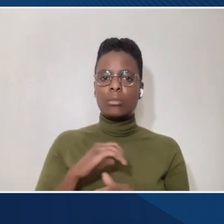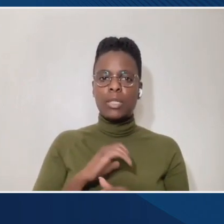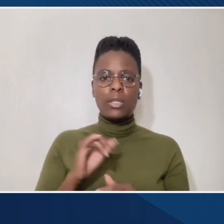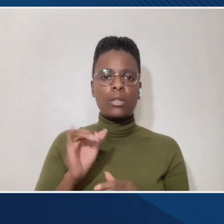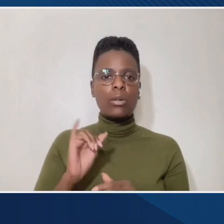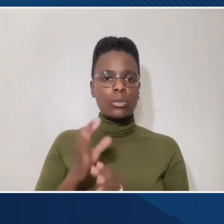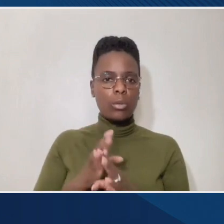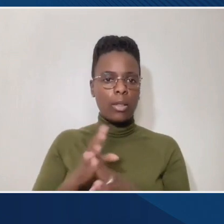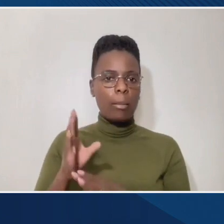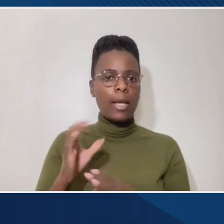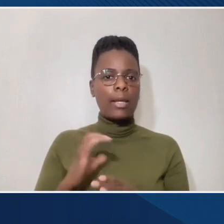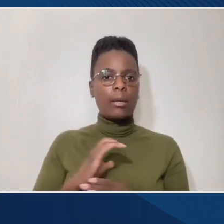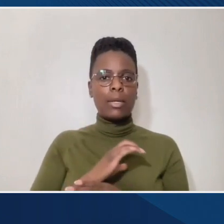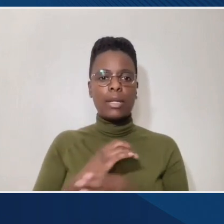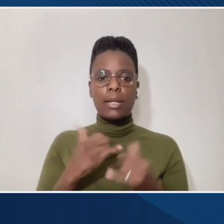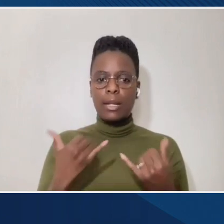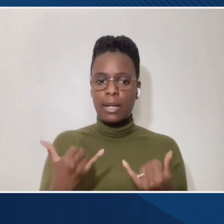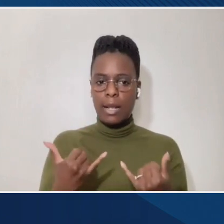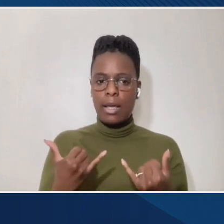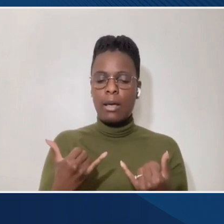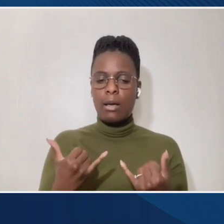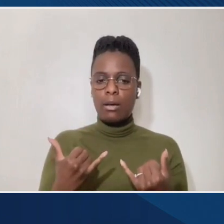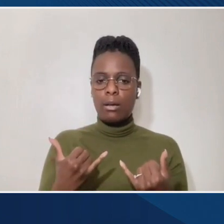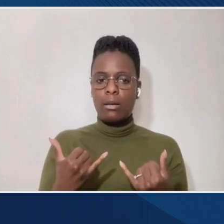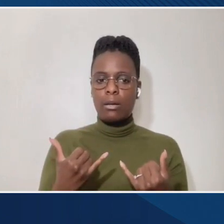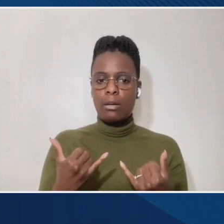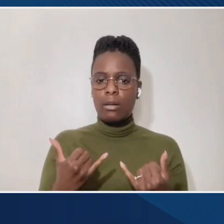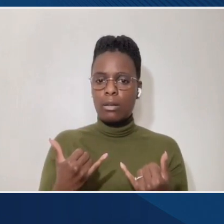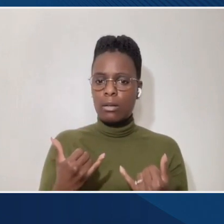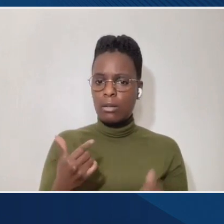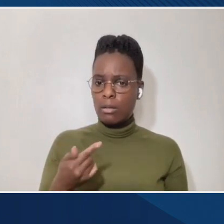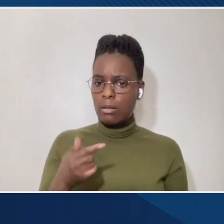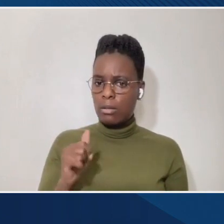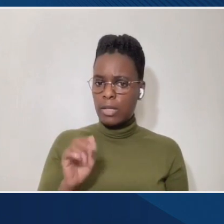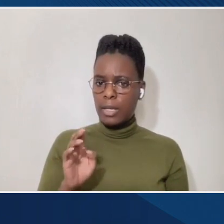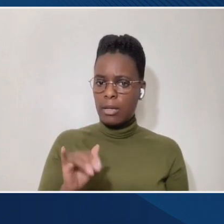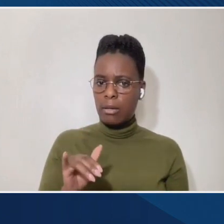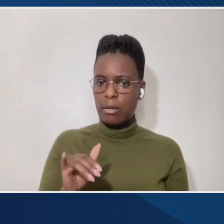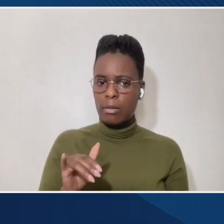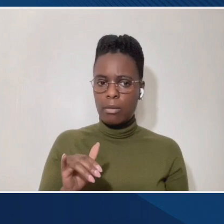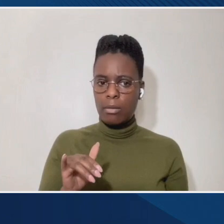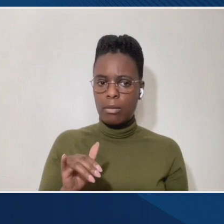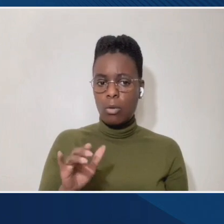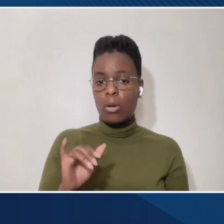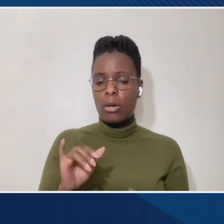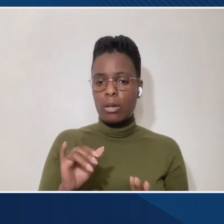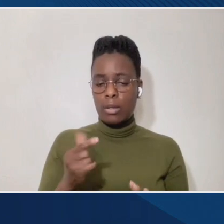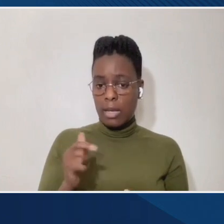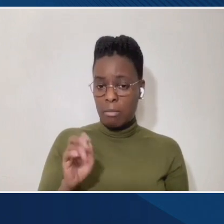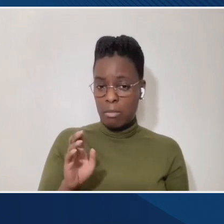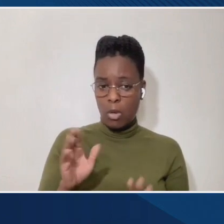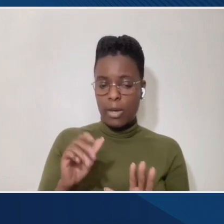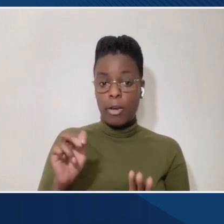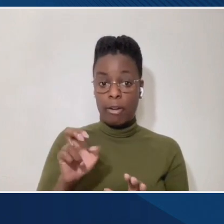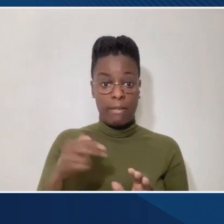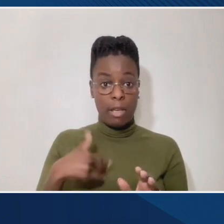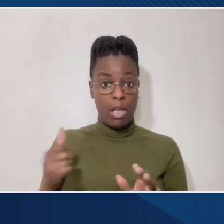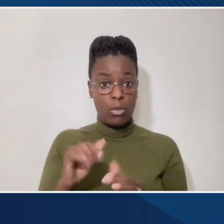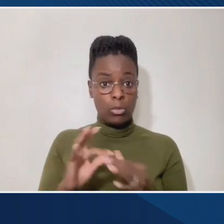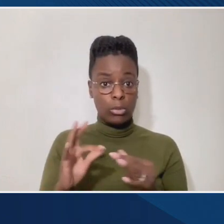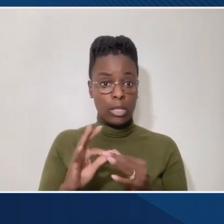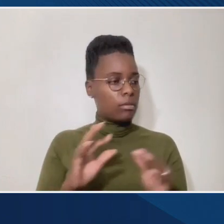search, upward bound, and education opportunity centers. And so, and then you'll explain the thumbs, right? I can explain what they mean.